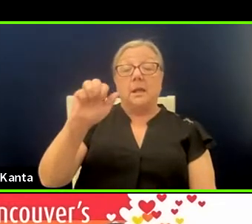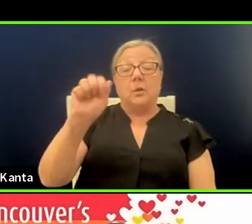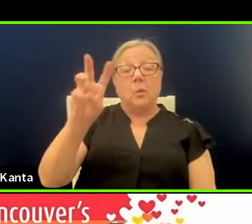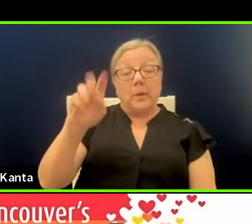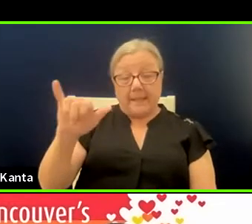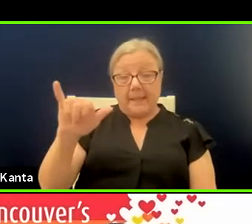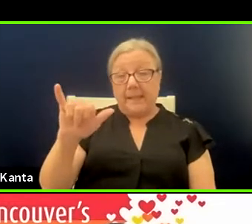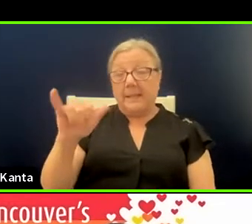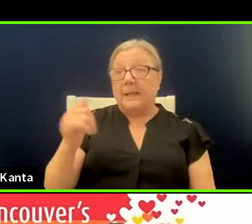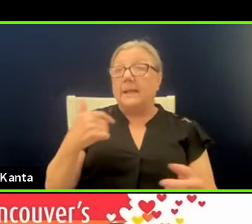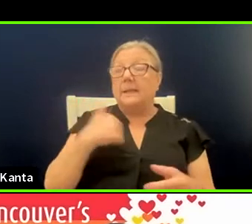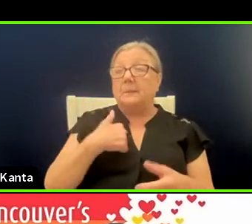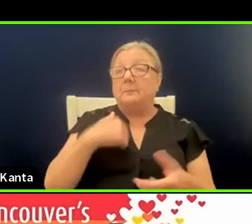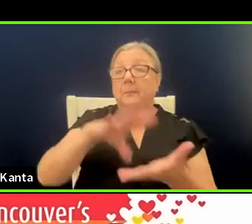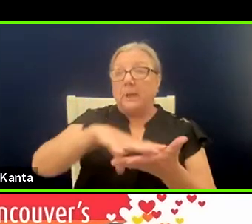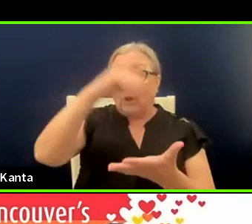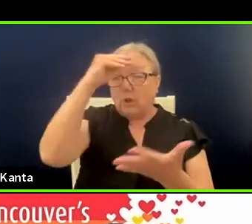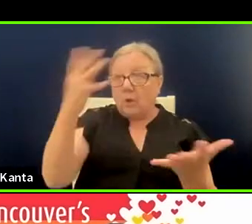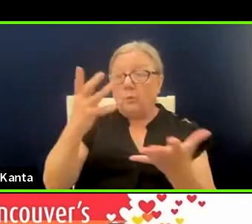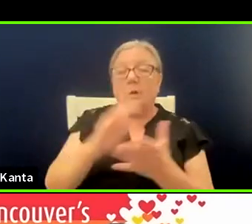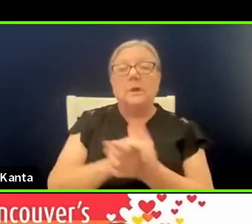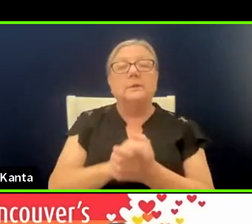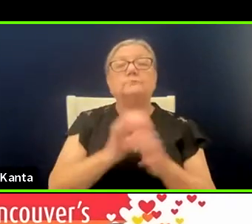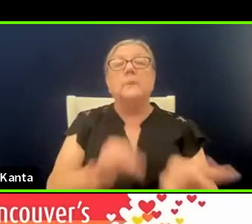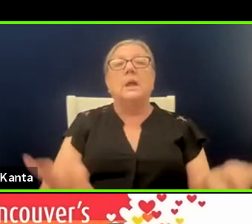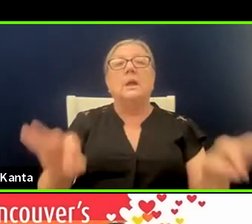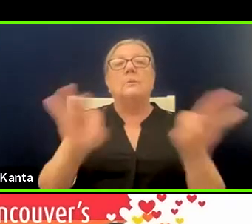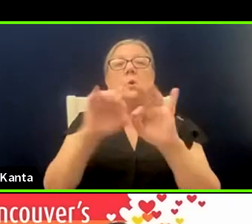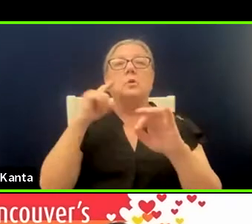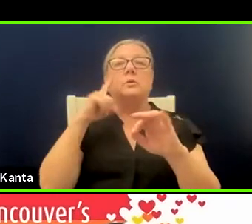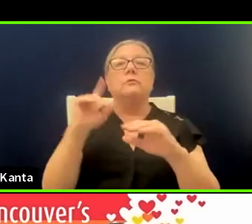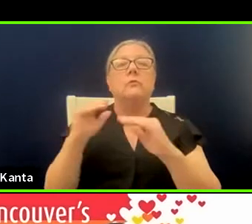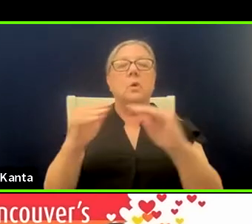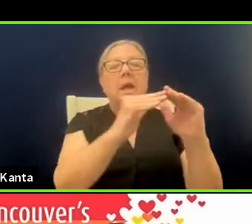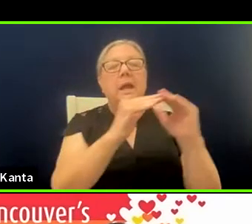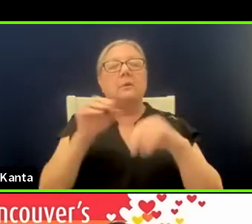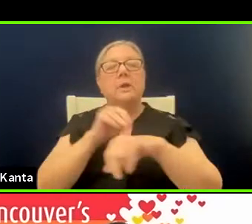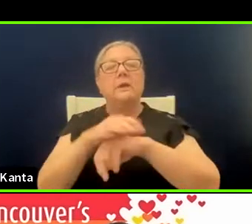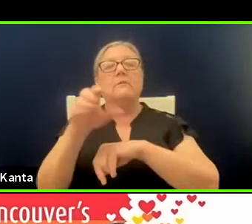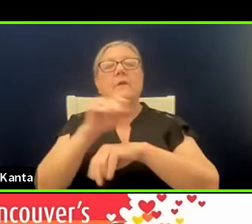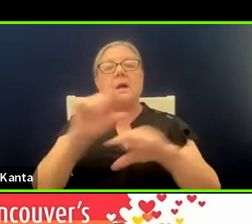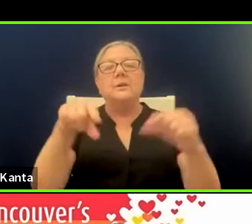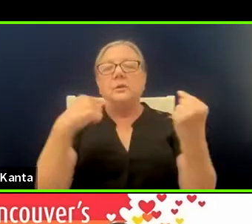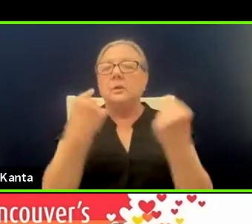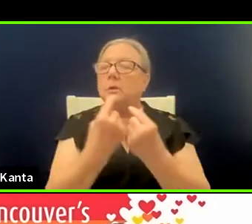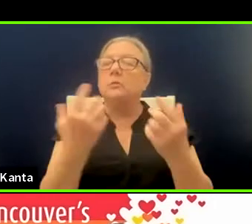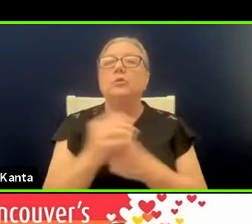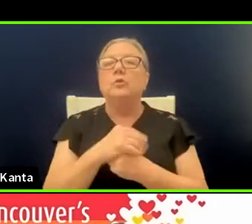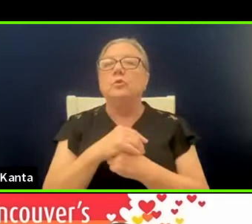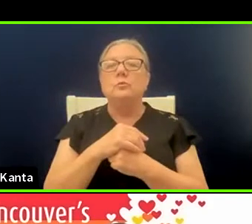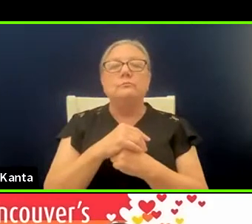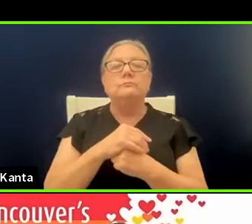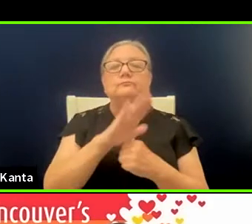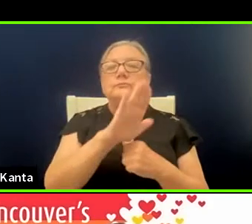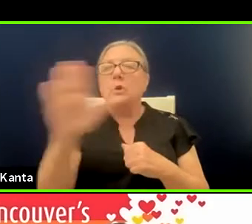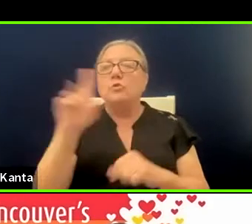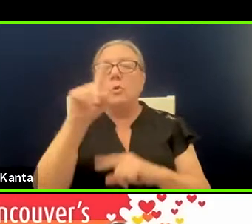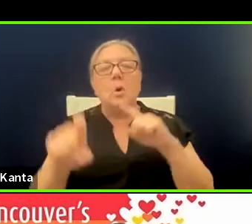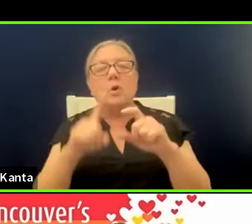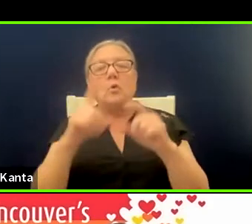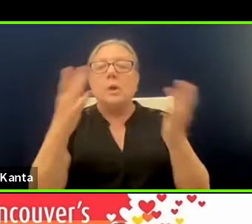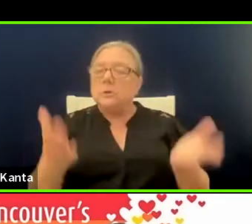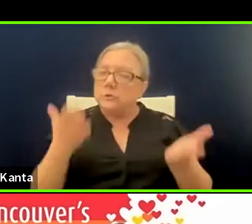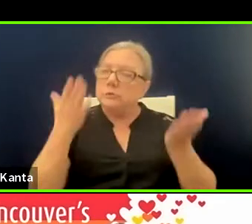again, the importance of the equity advisory group to continue to pose these questions and to push the program